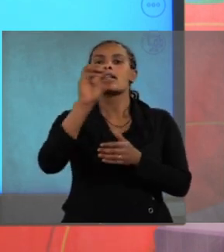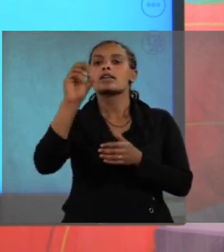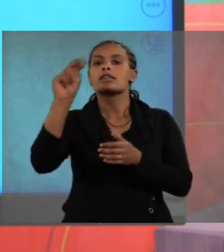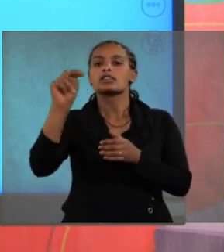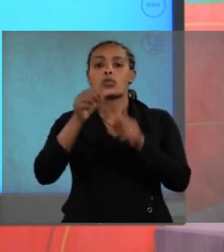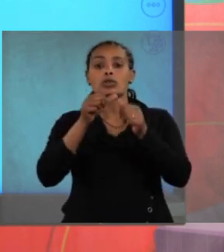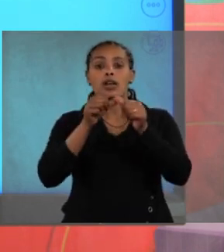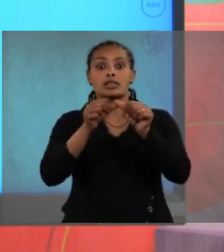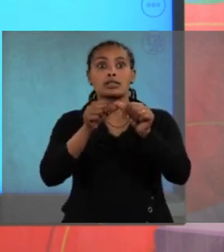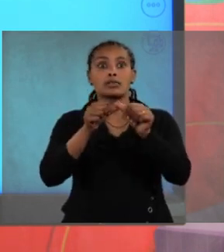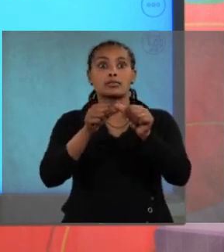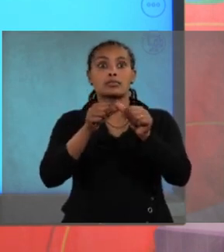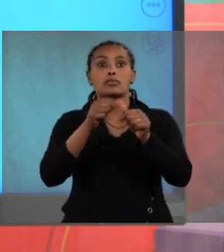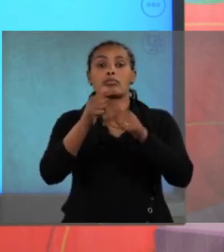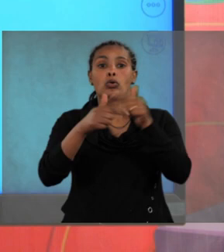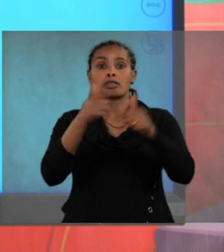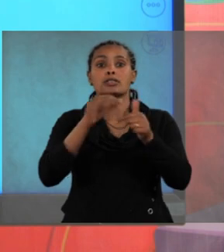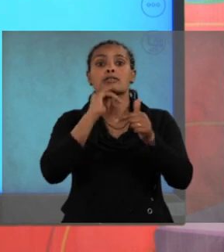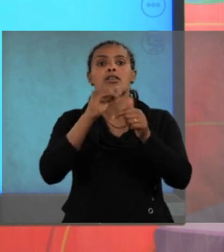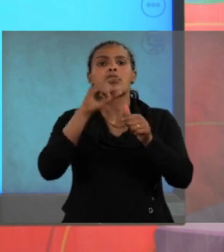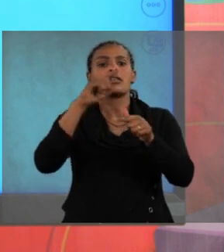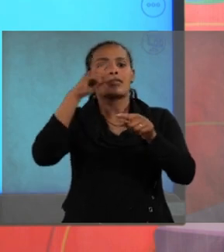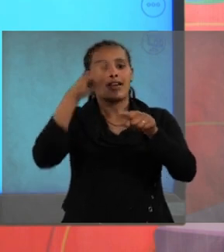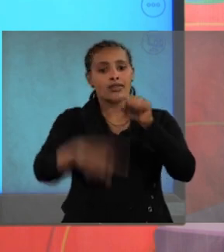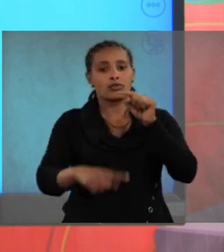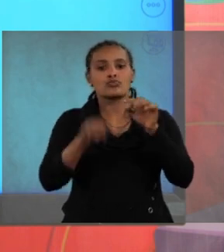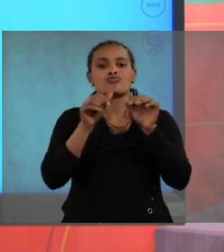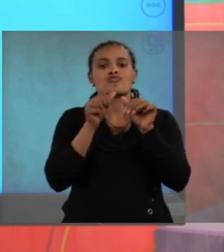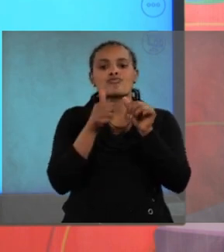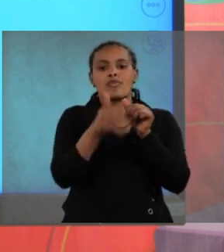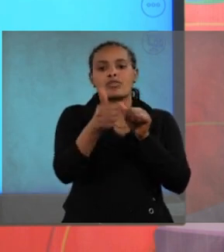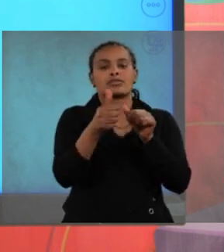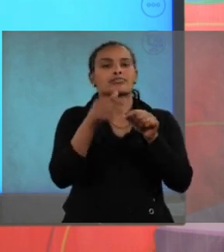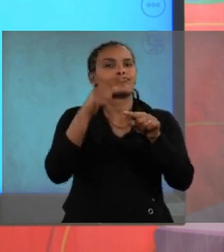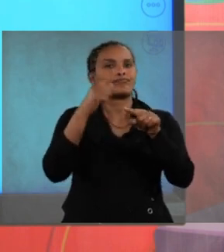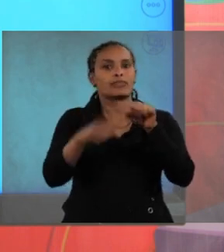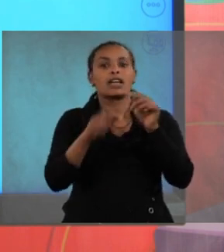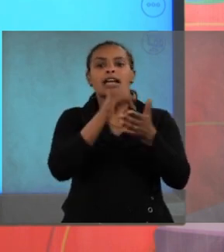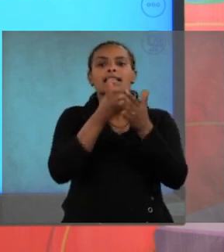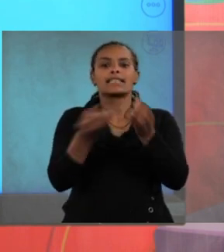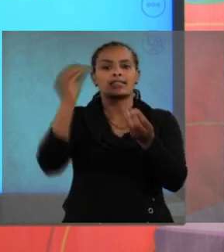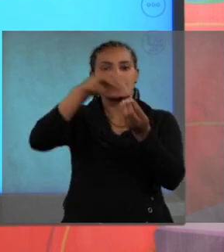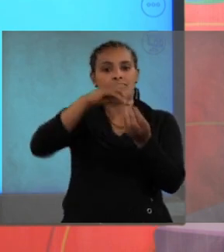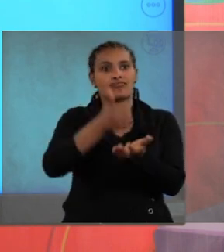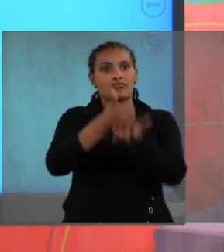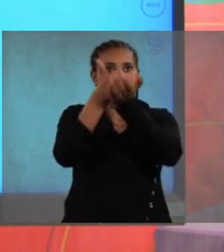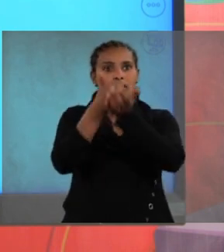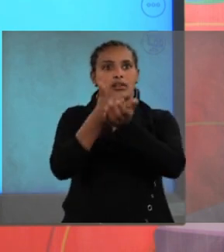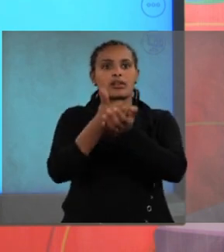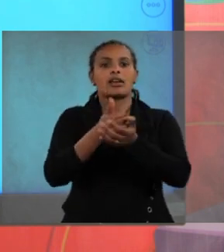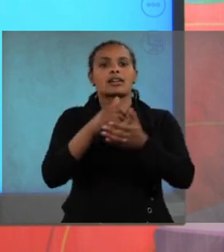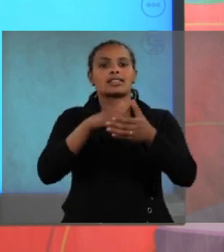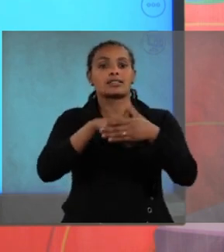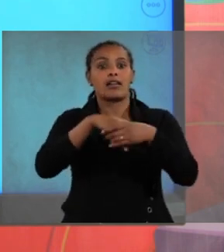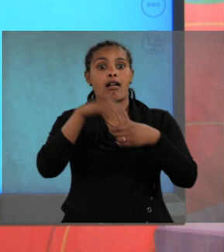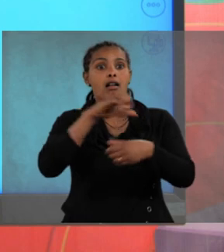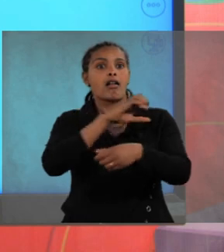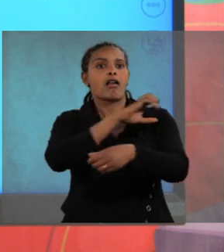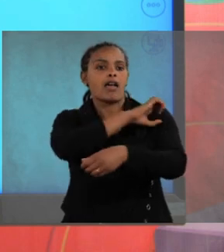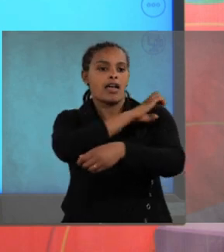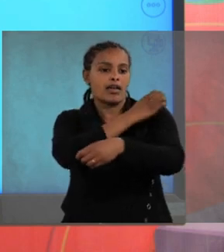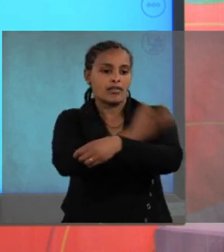Non-spontaneous process is the process which cannot proceed by itself. It needs external force, external